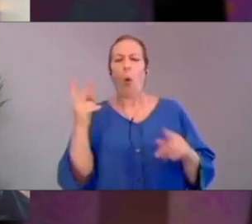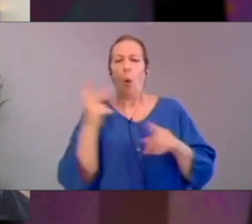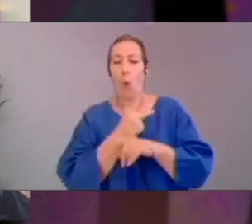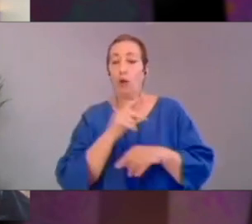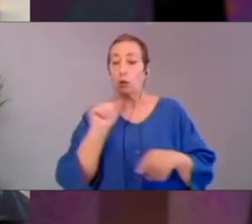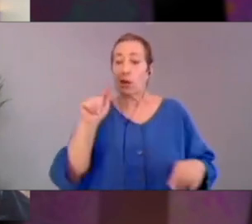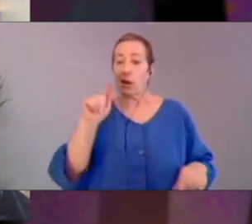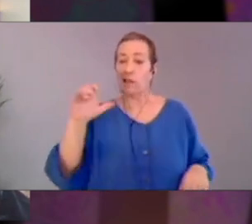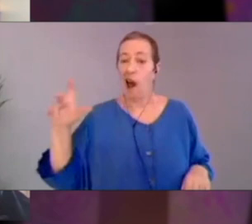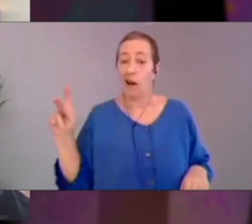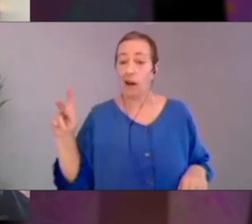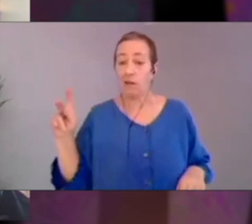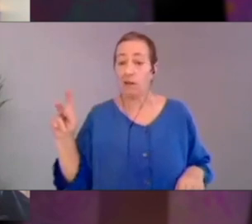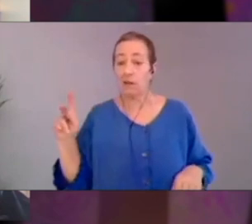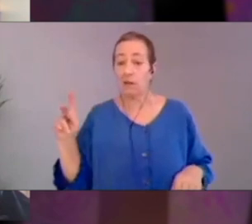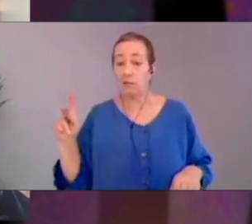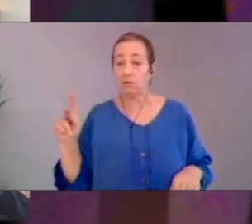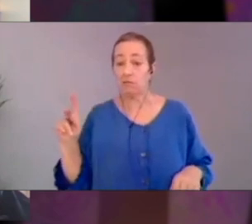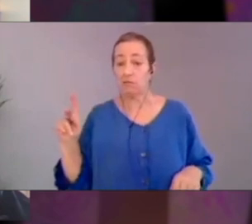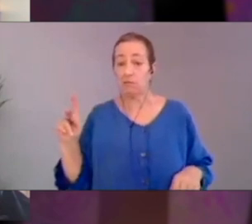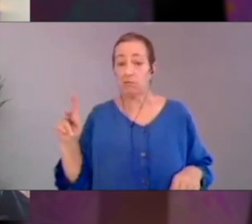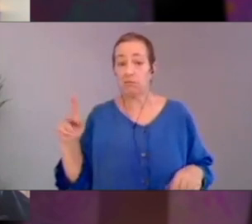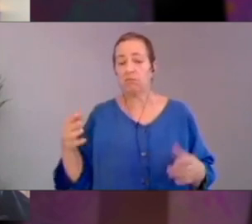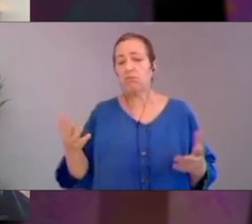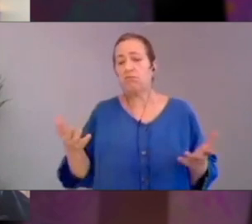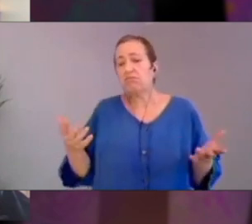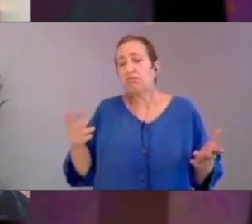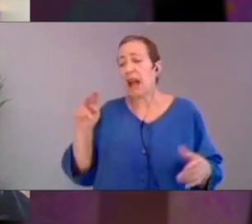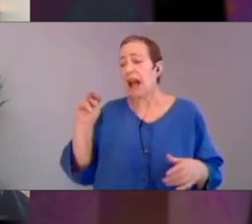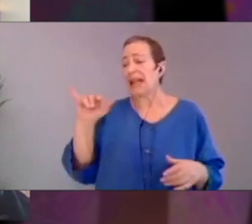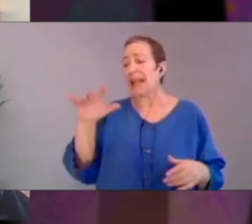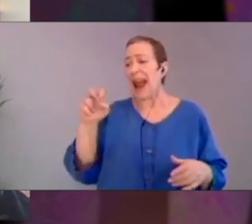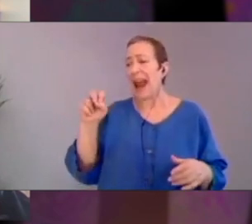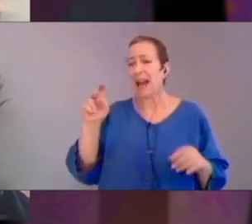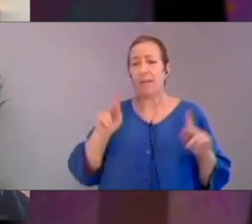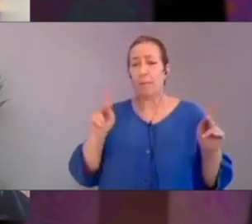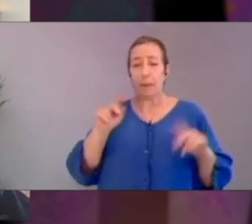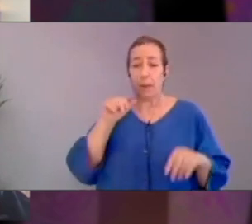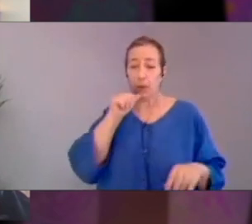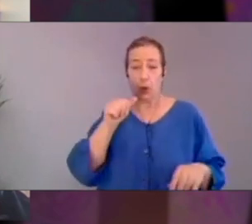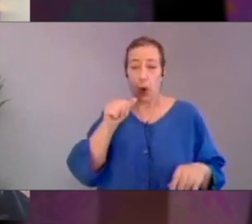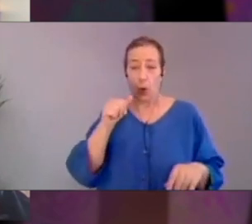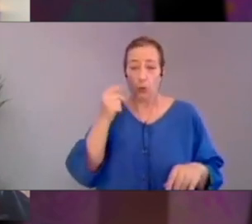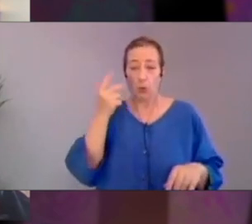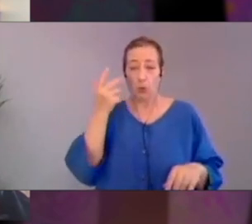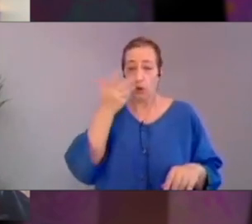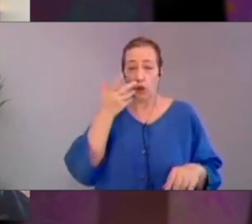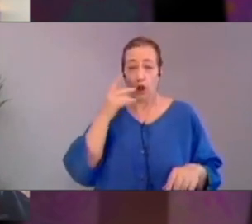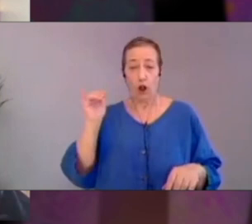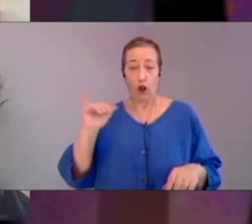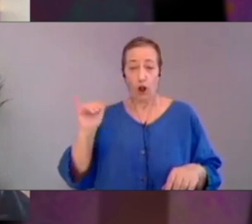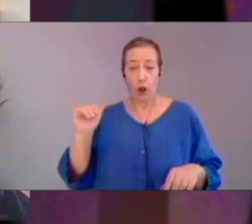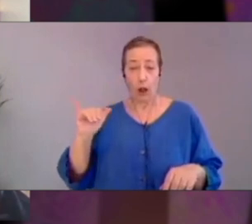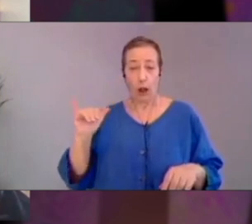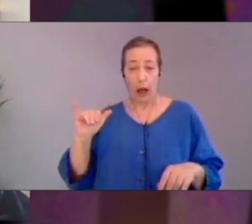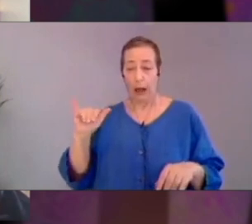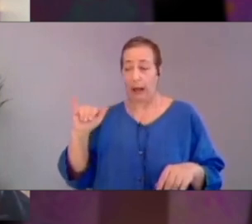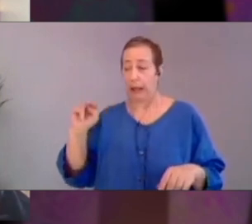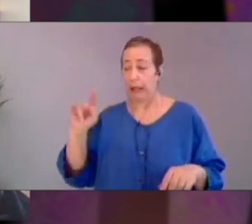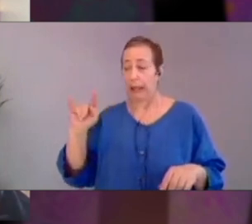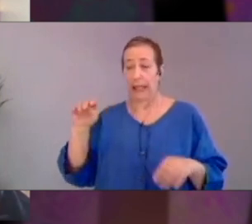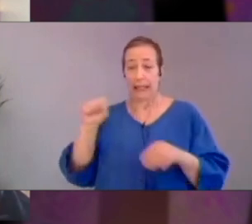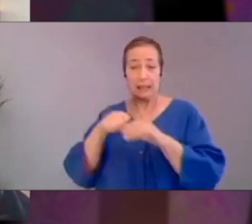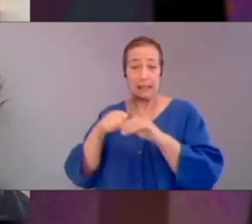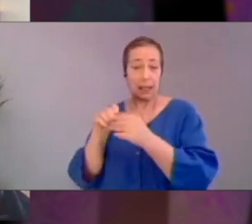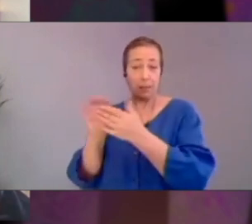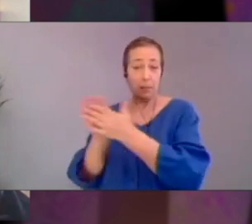And we don't look, I mean, like most Native people don't look like the Indians you see in movies or on TV, you